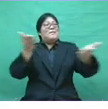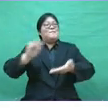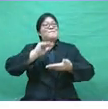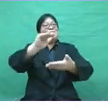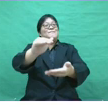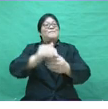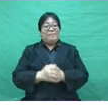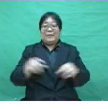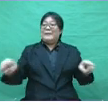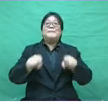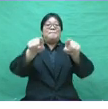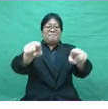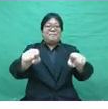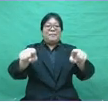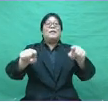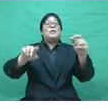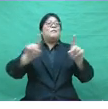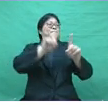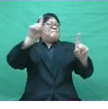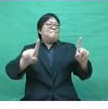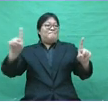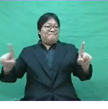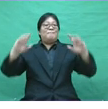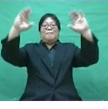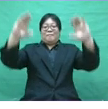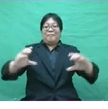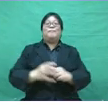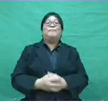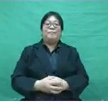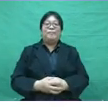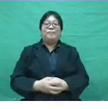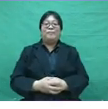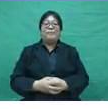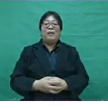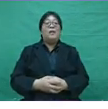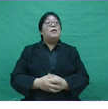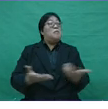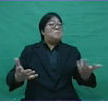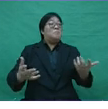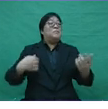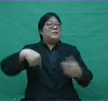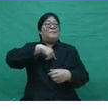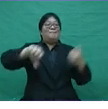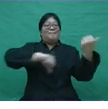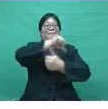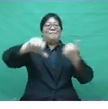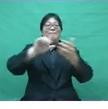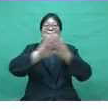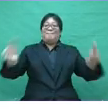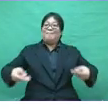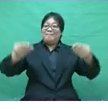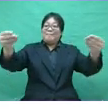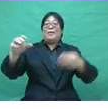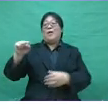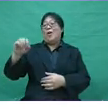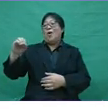in light of the new social distancing norms. As a social security provider, SOXO is involved